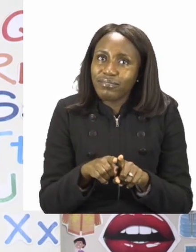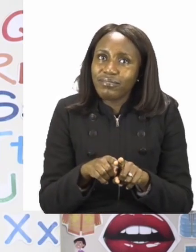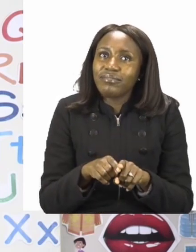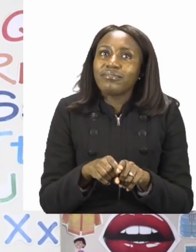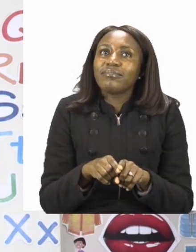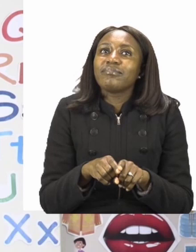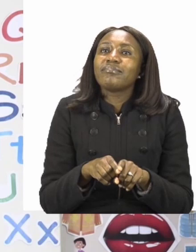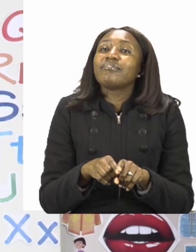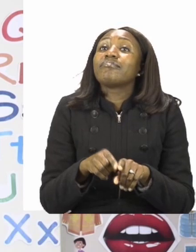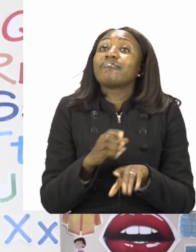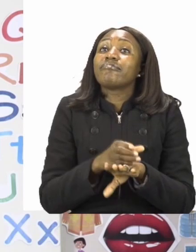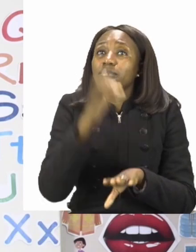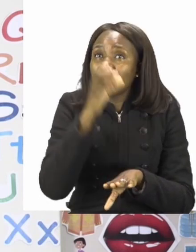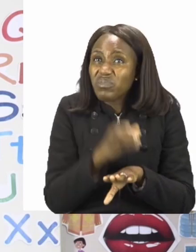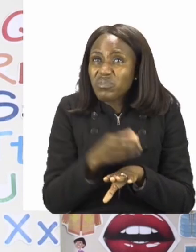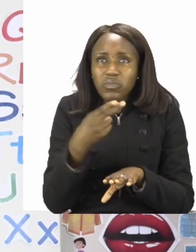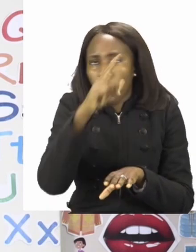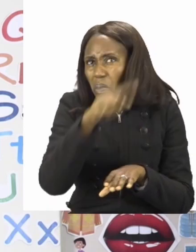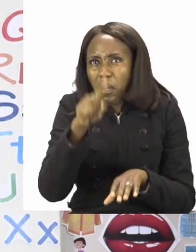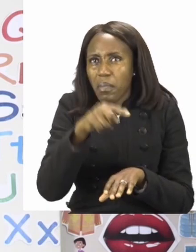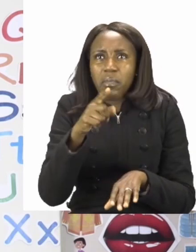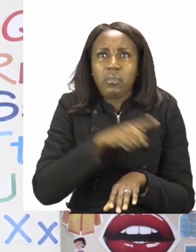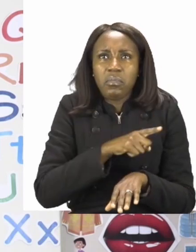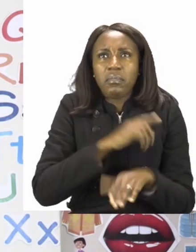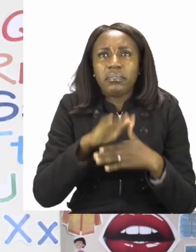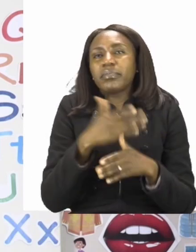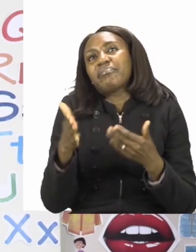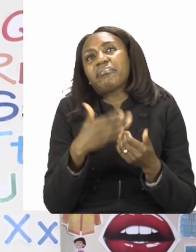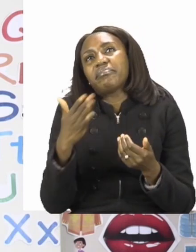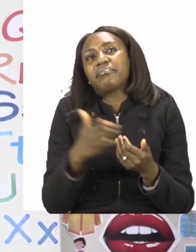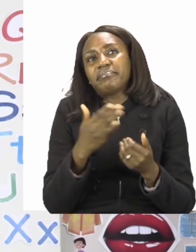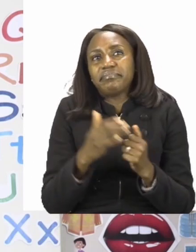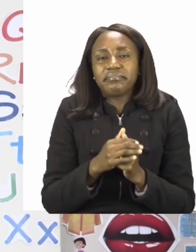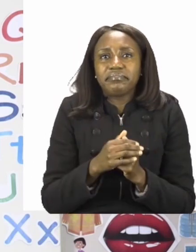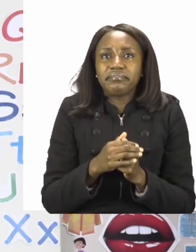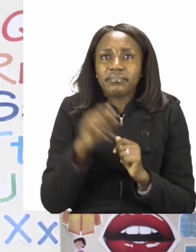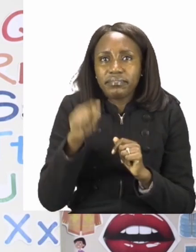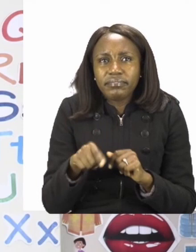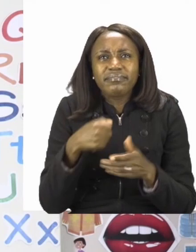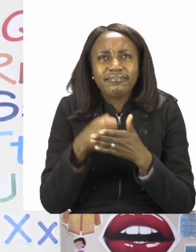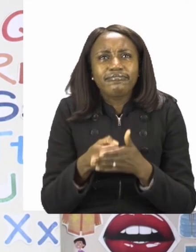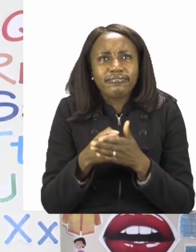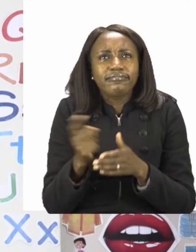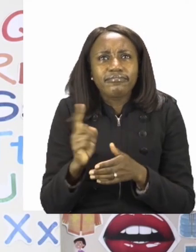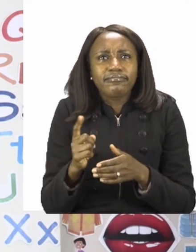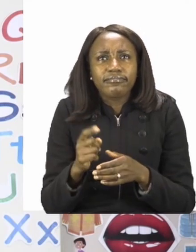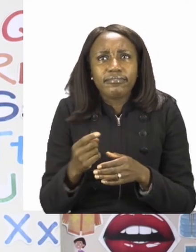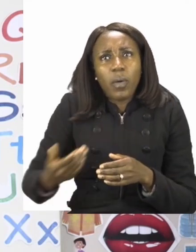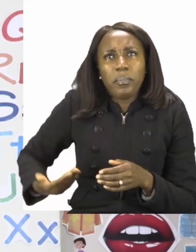put an X or a cross. The next thing we're going to try and lift up in the class is